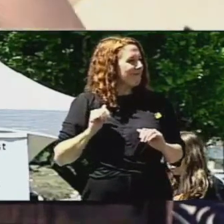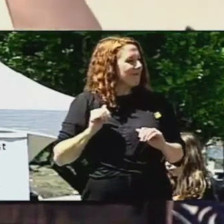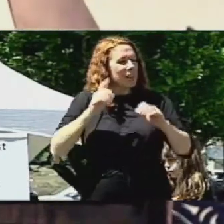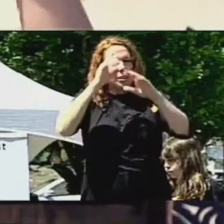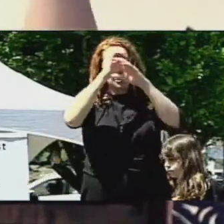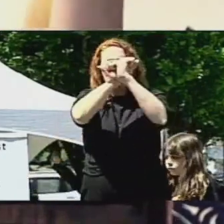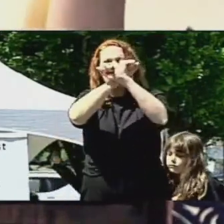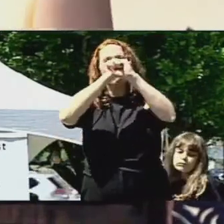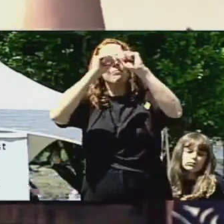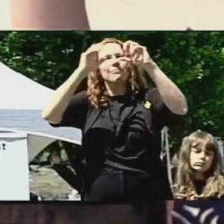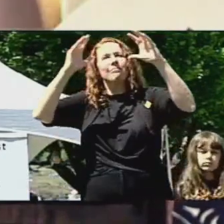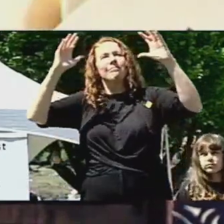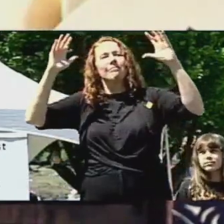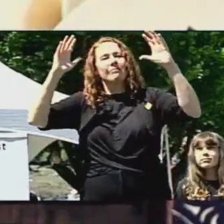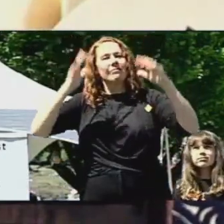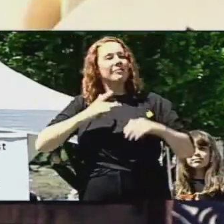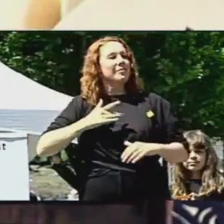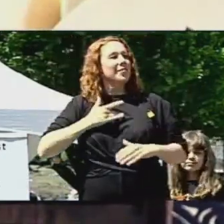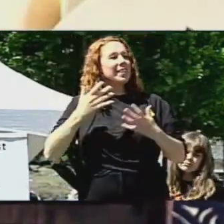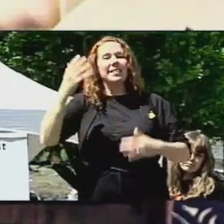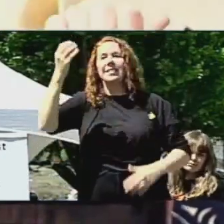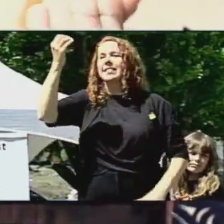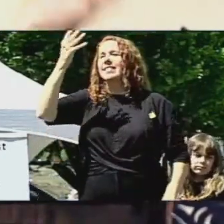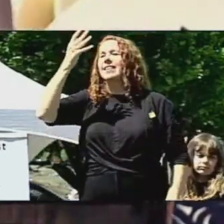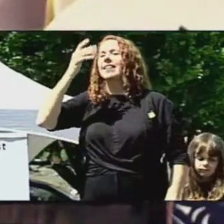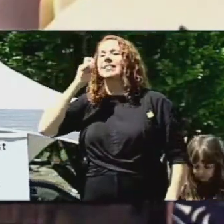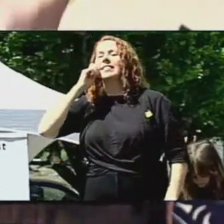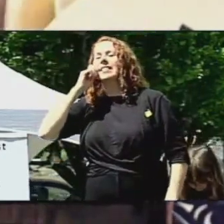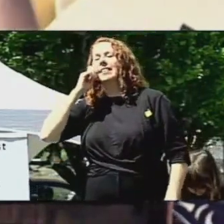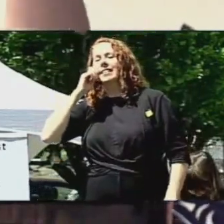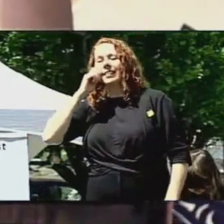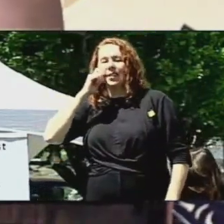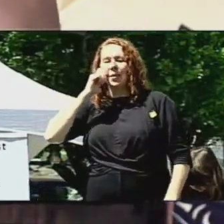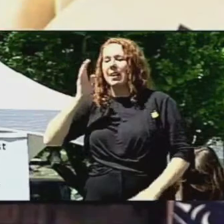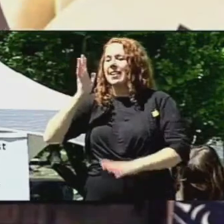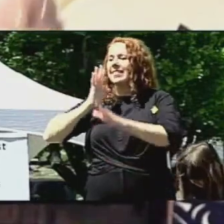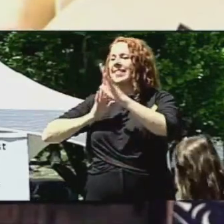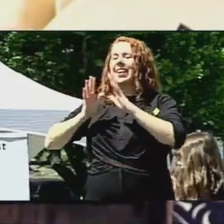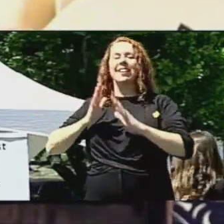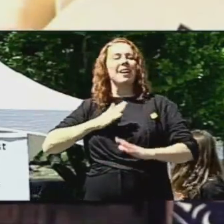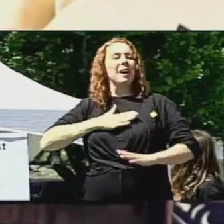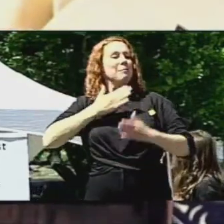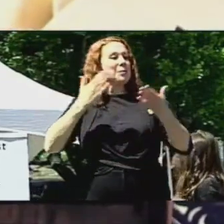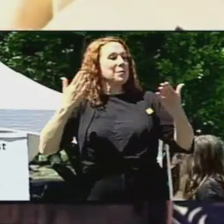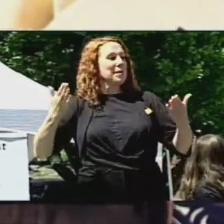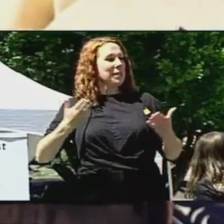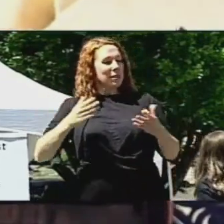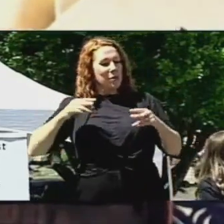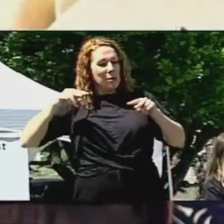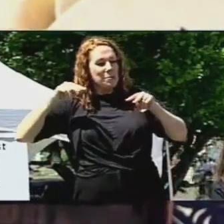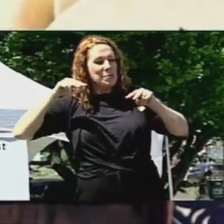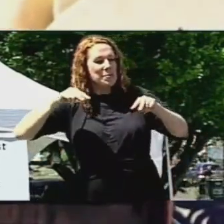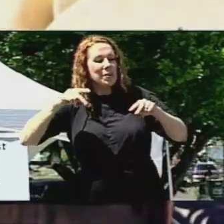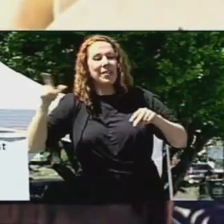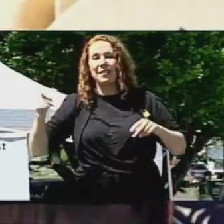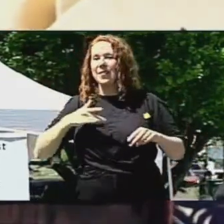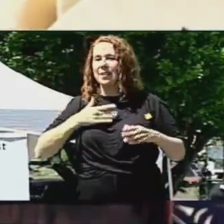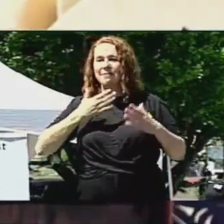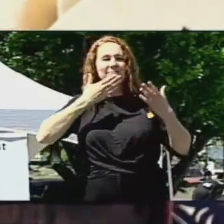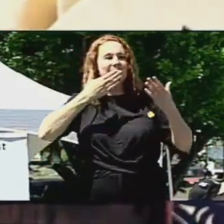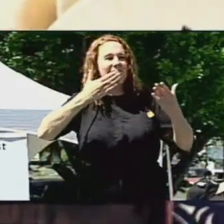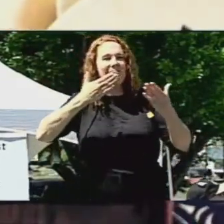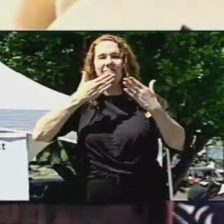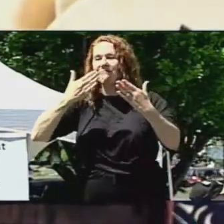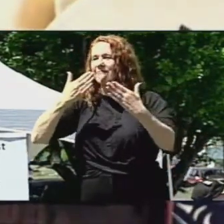of visioning the feeling of the sun on your skin as them being happy that you're here, and them being grateful